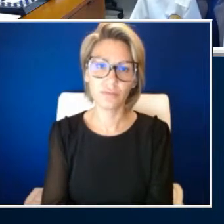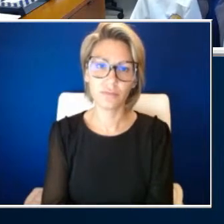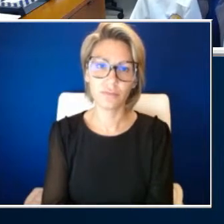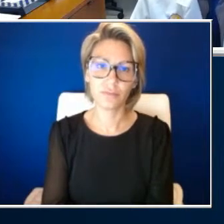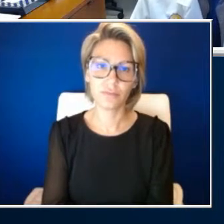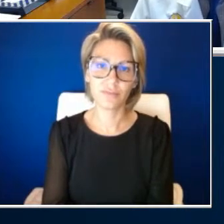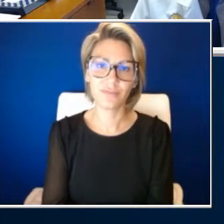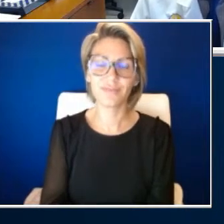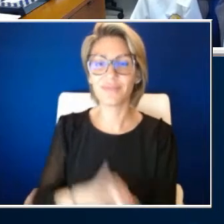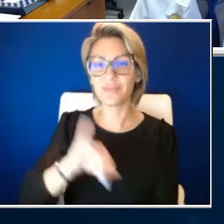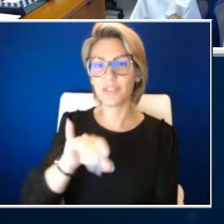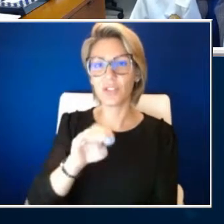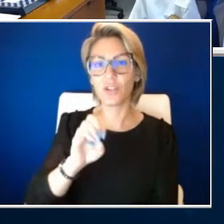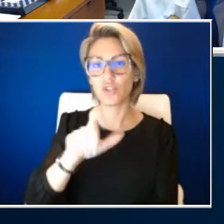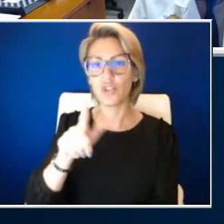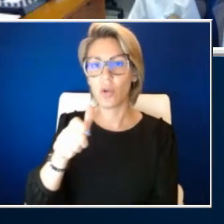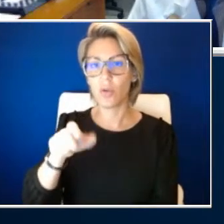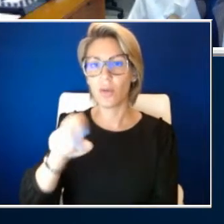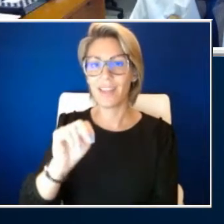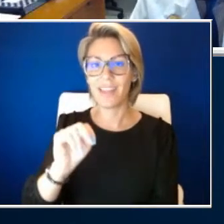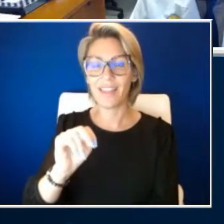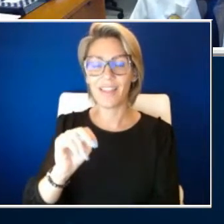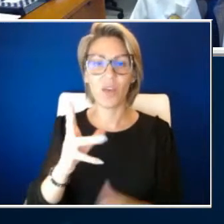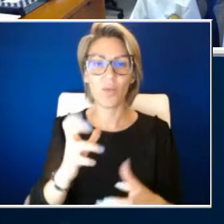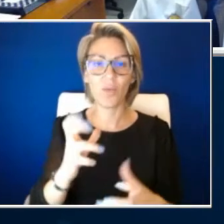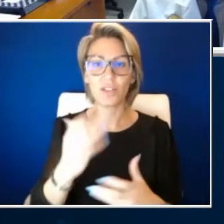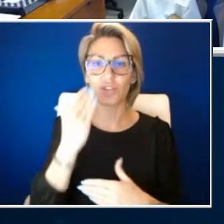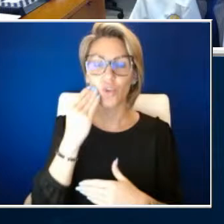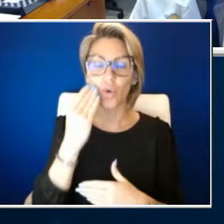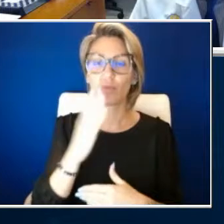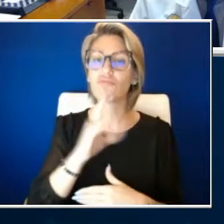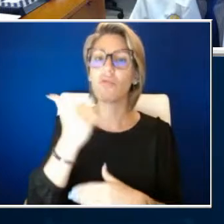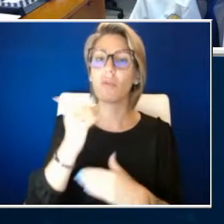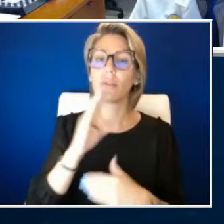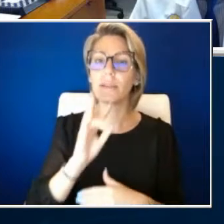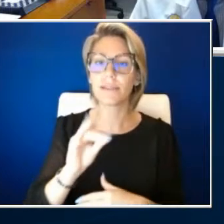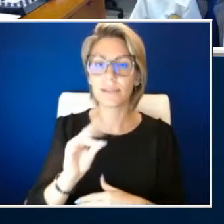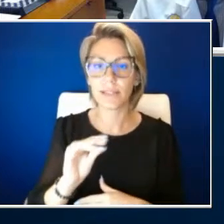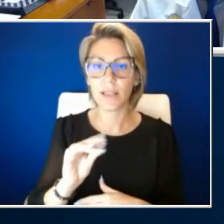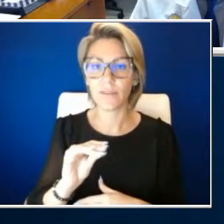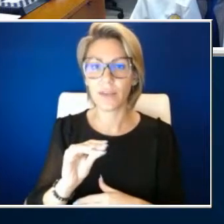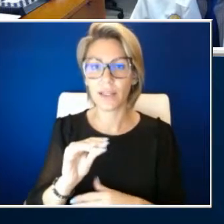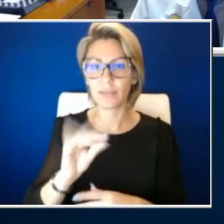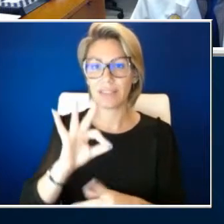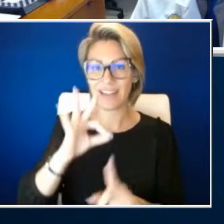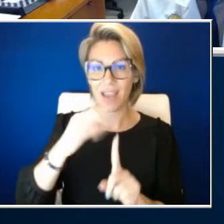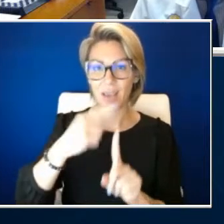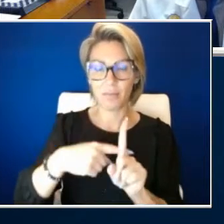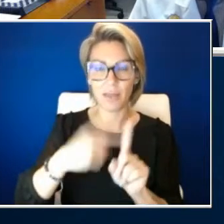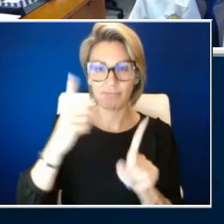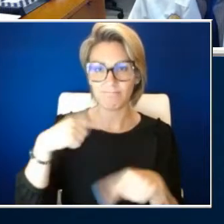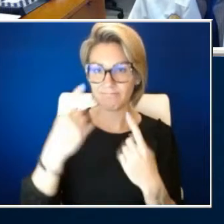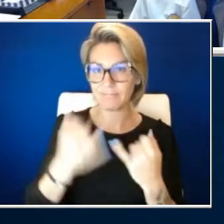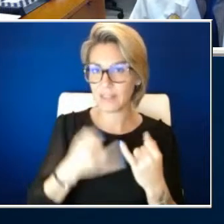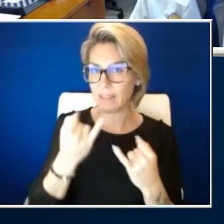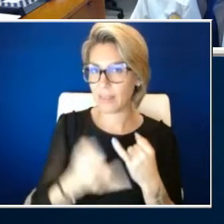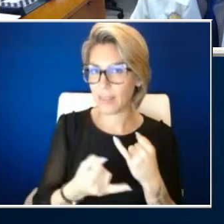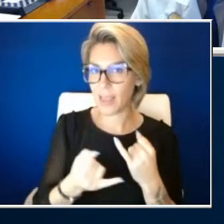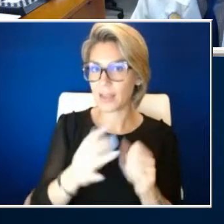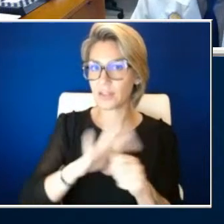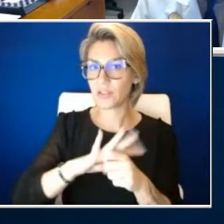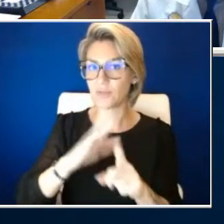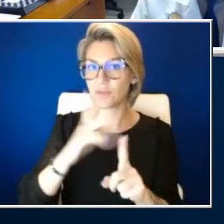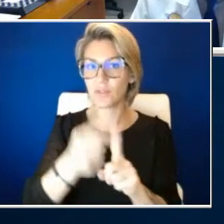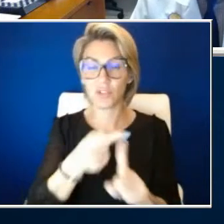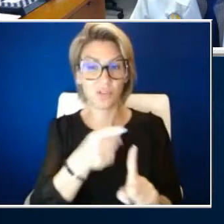Joellen wants to know, she says she's over 70. It's been 9 months since her last COVID vaccination. Should I wait until the new one arrives in